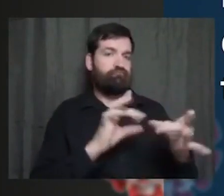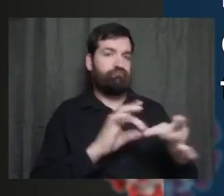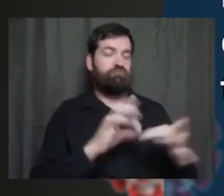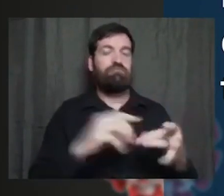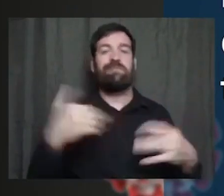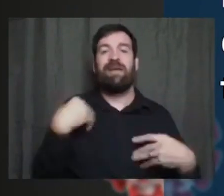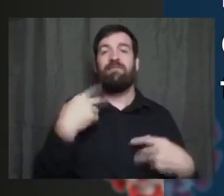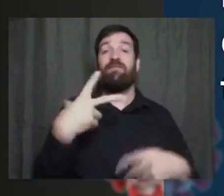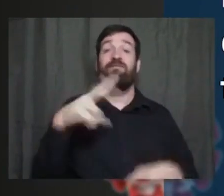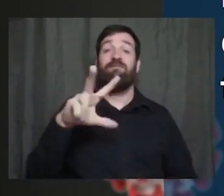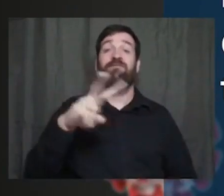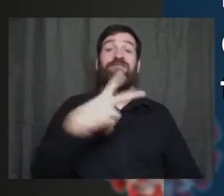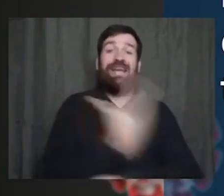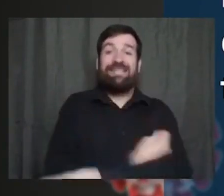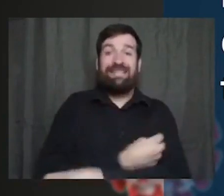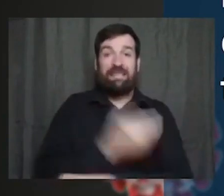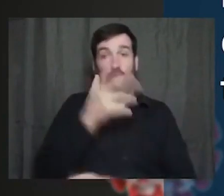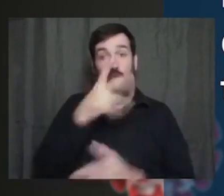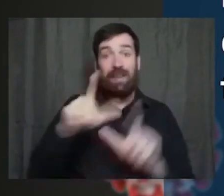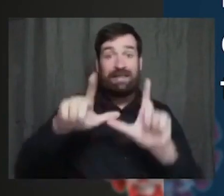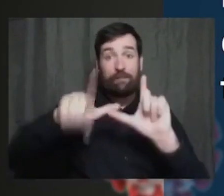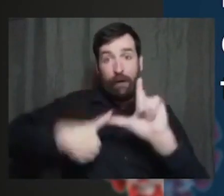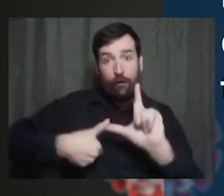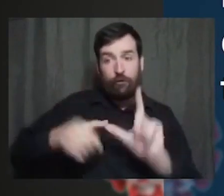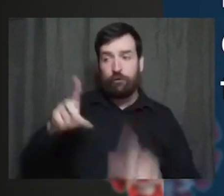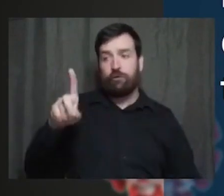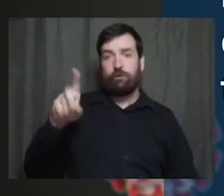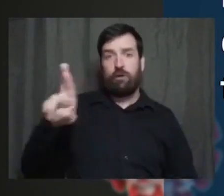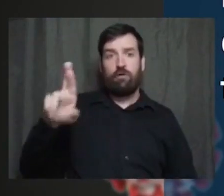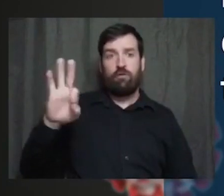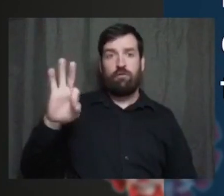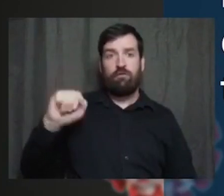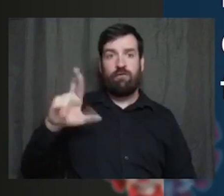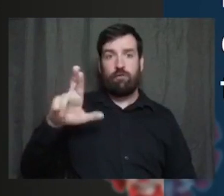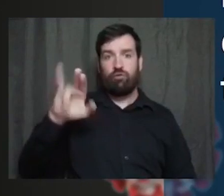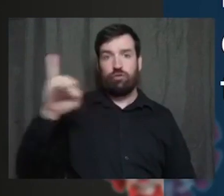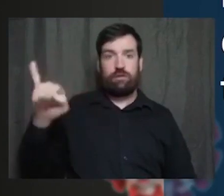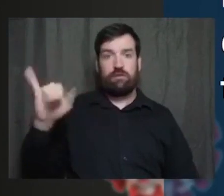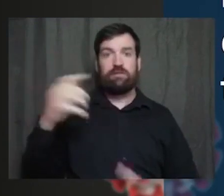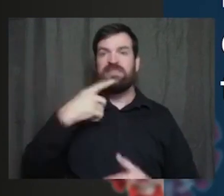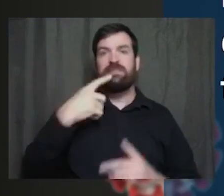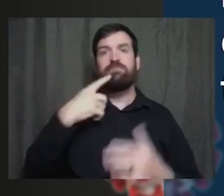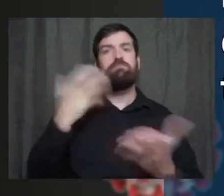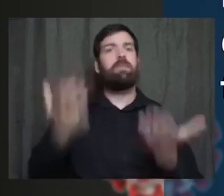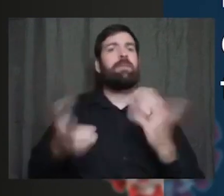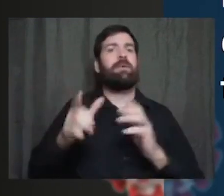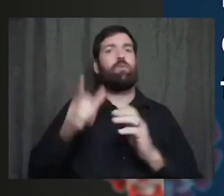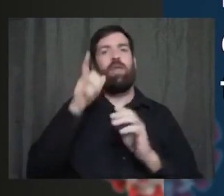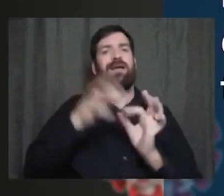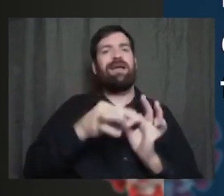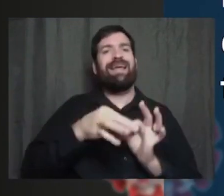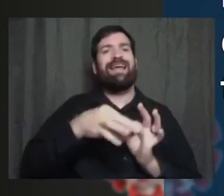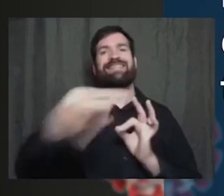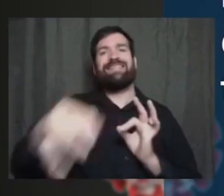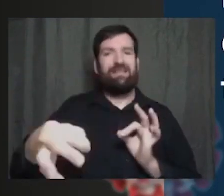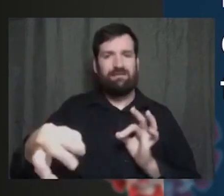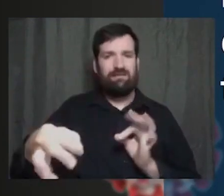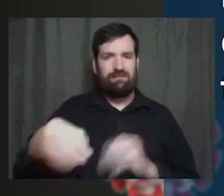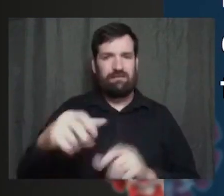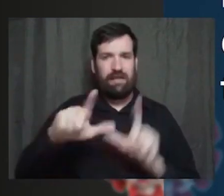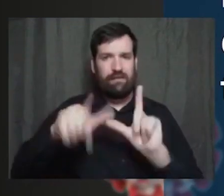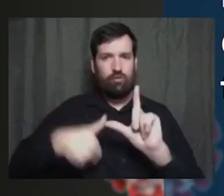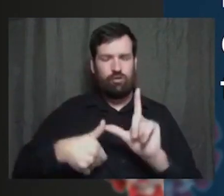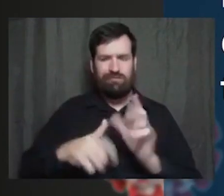to expire. Dr. Fauci said the FDA might extend expiration dates. How do you do that? What and how